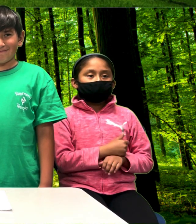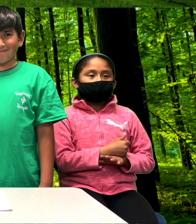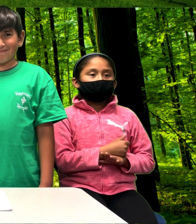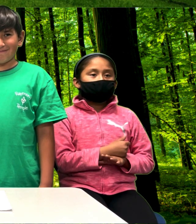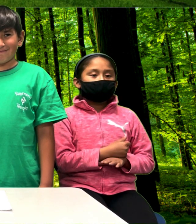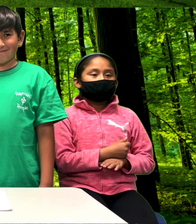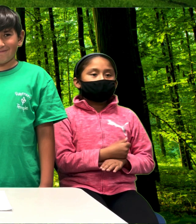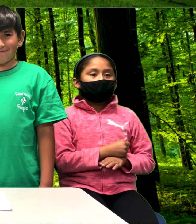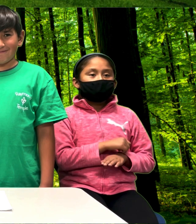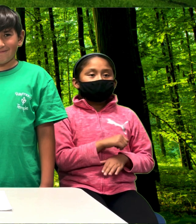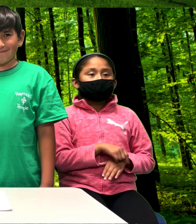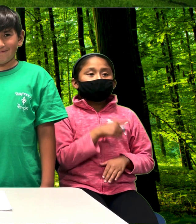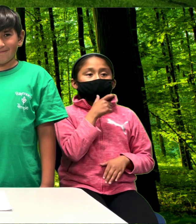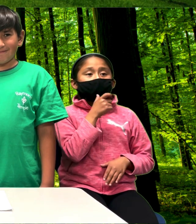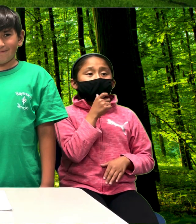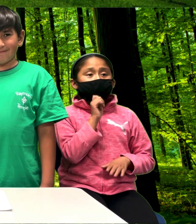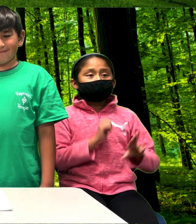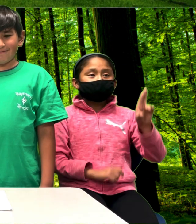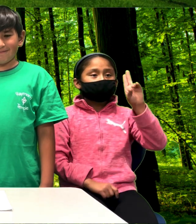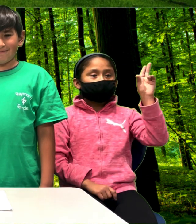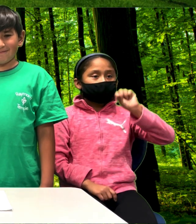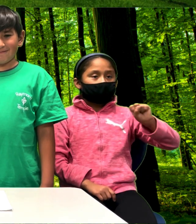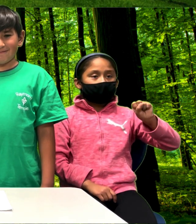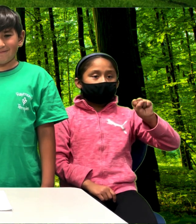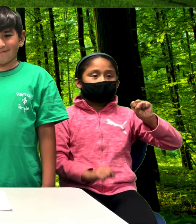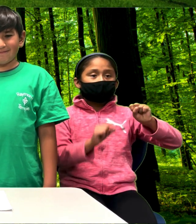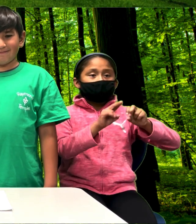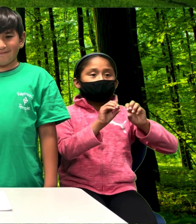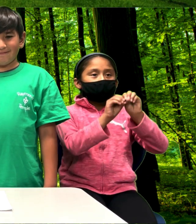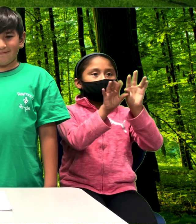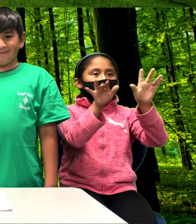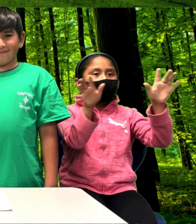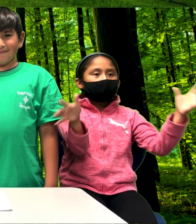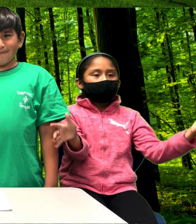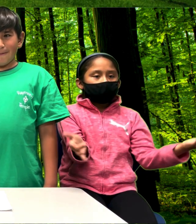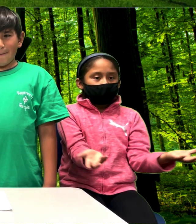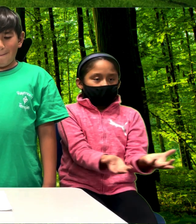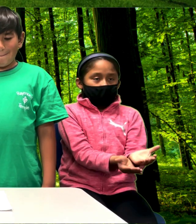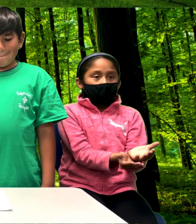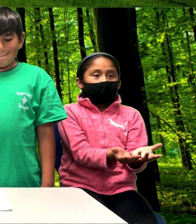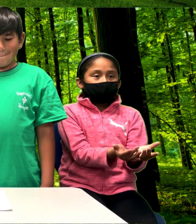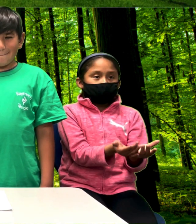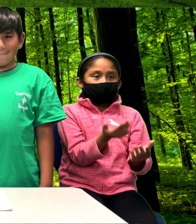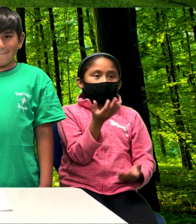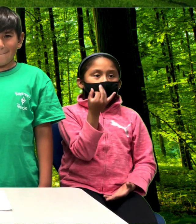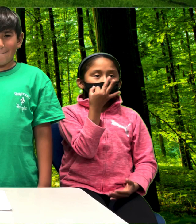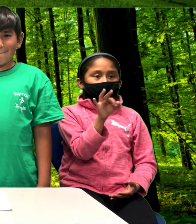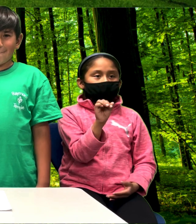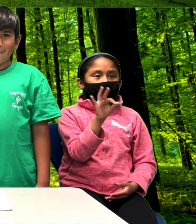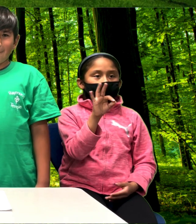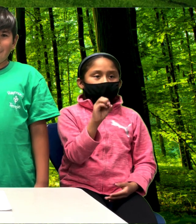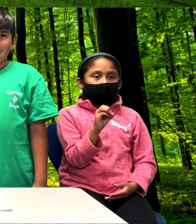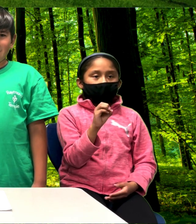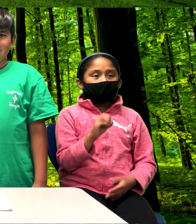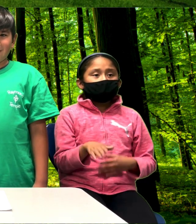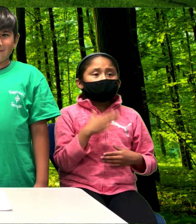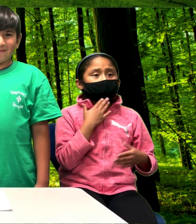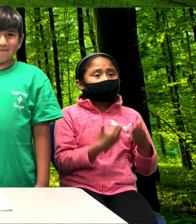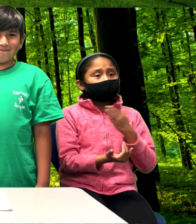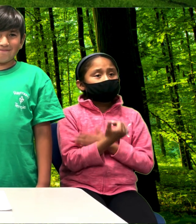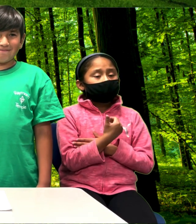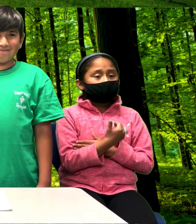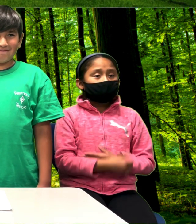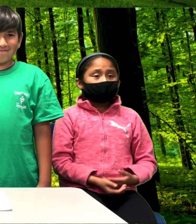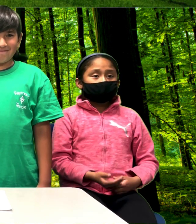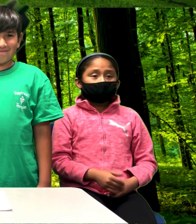by the U.S., but became recognized worldwide by 1990. Good morning, students and teachers of Earth. My name